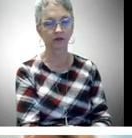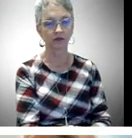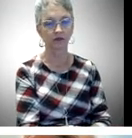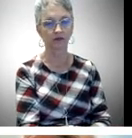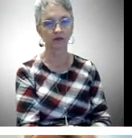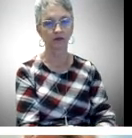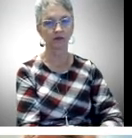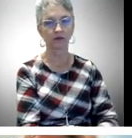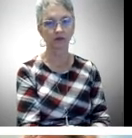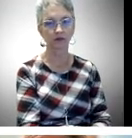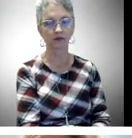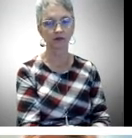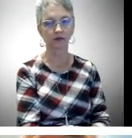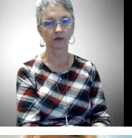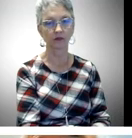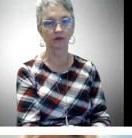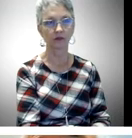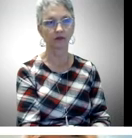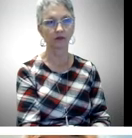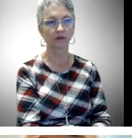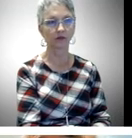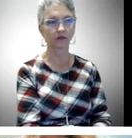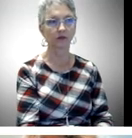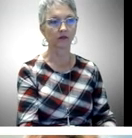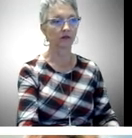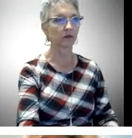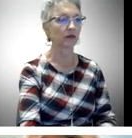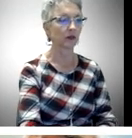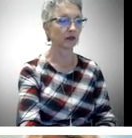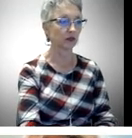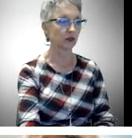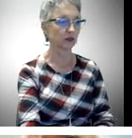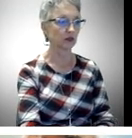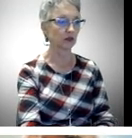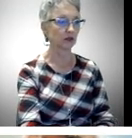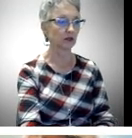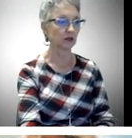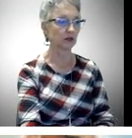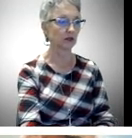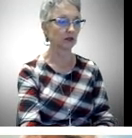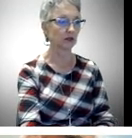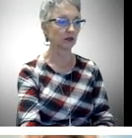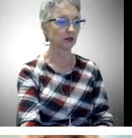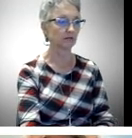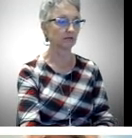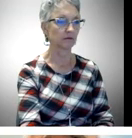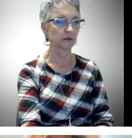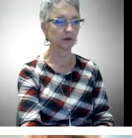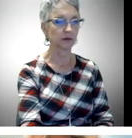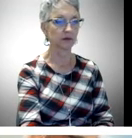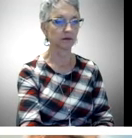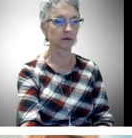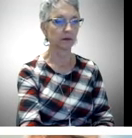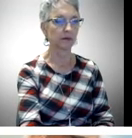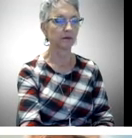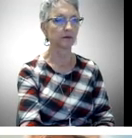think typically, I don't know how many of you have gone into institutions, but often if you go into an institutional setting where a